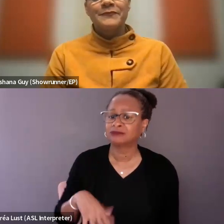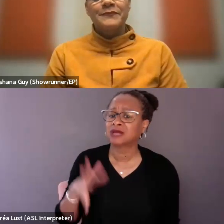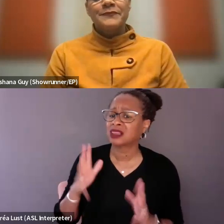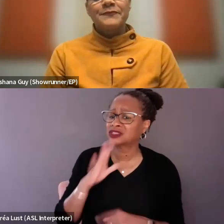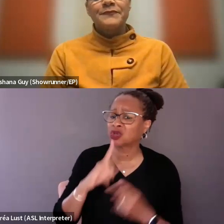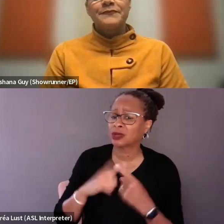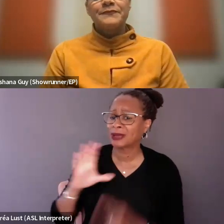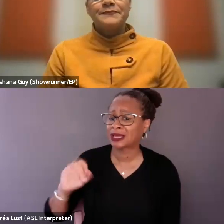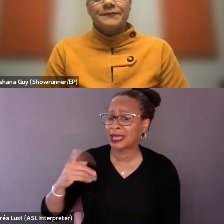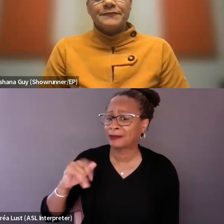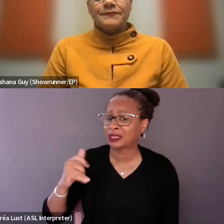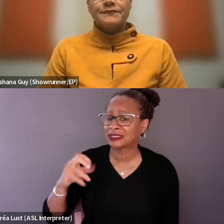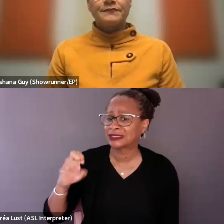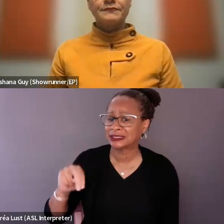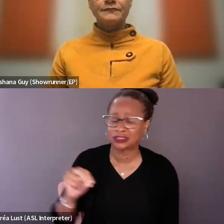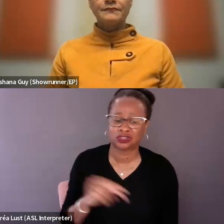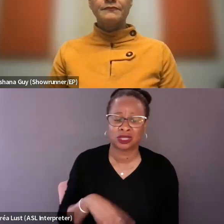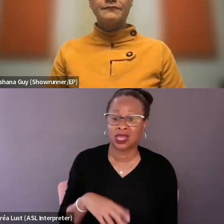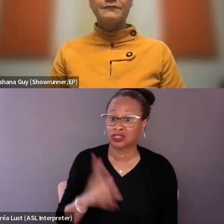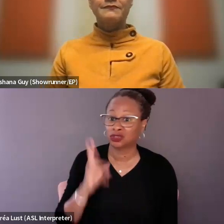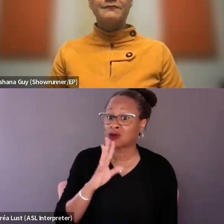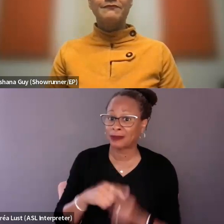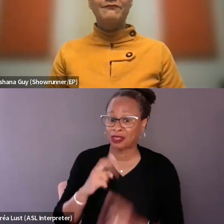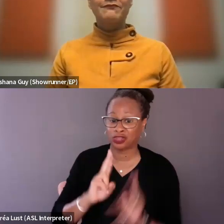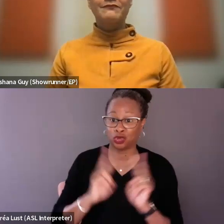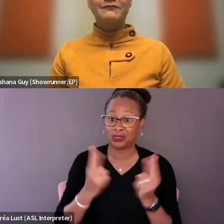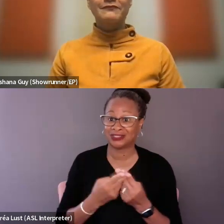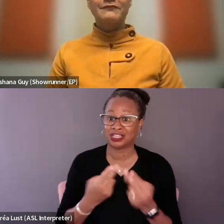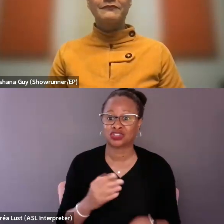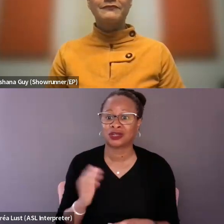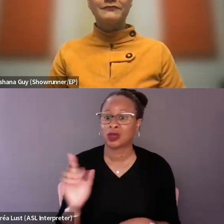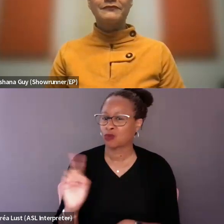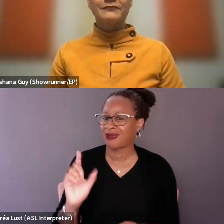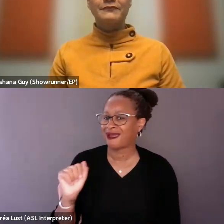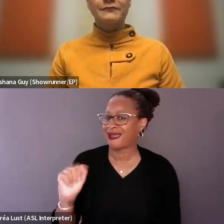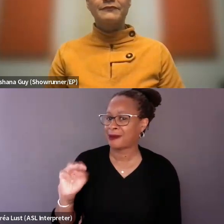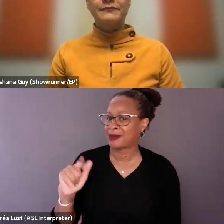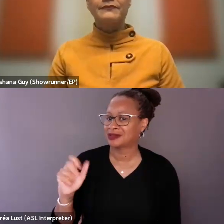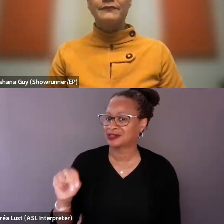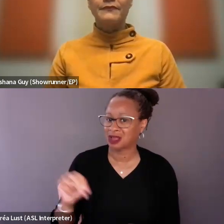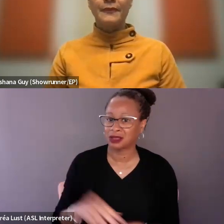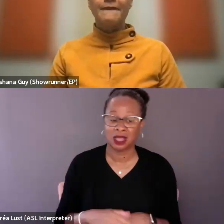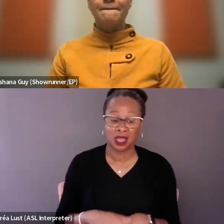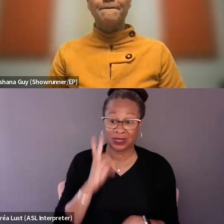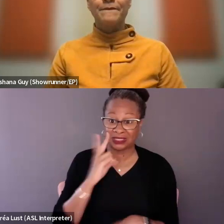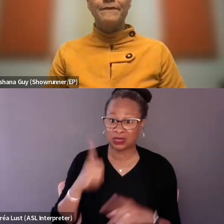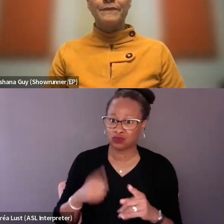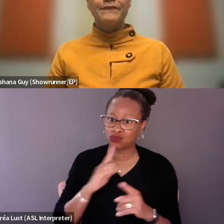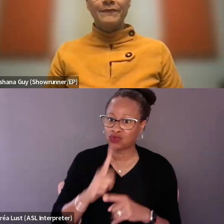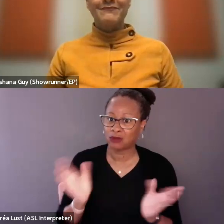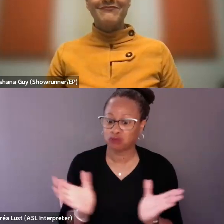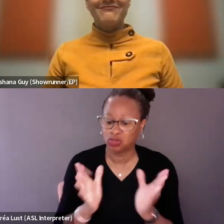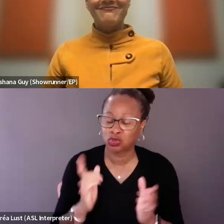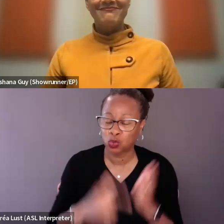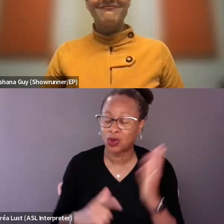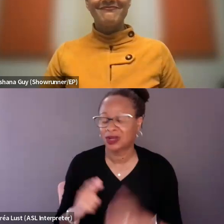the unionization at Amazon. We are seeing a real push of unionization and what unions can do in our industry